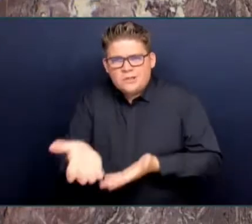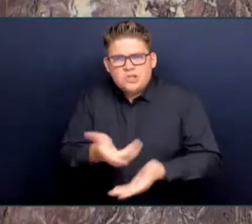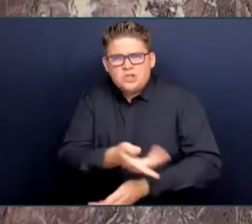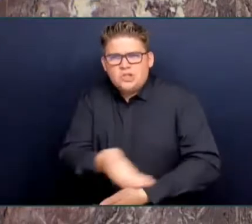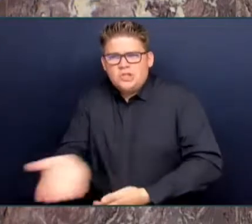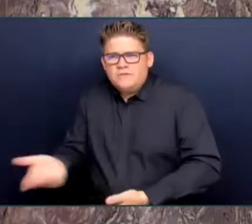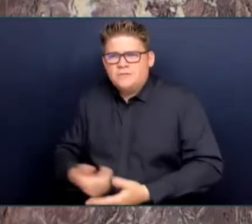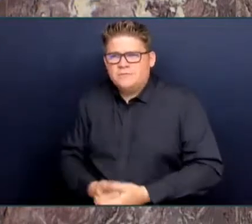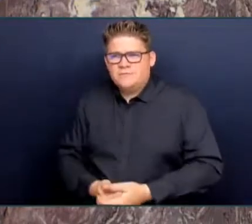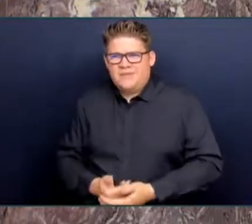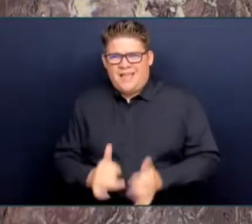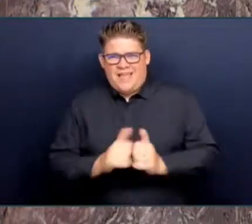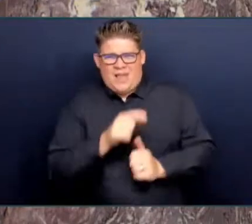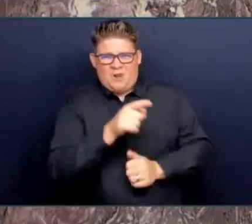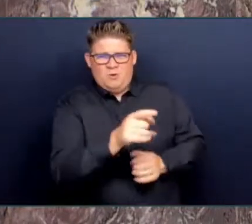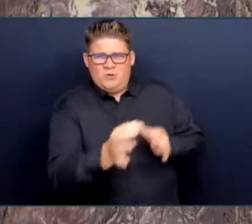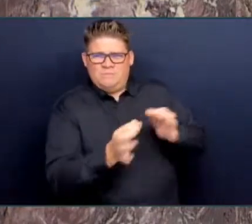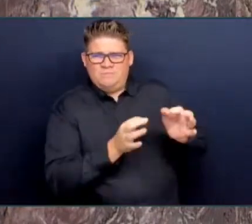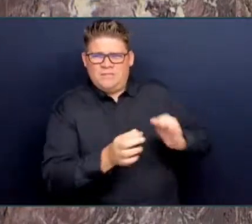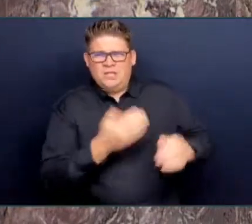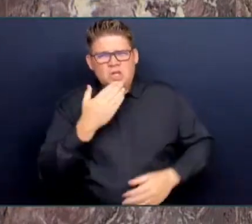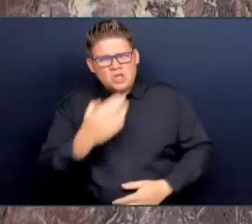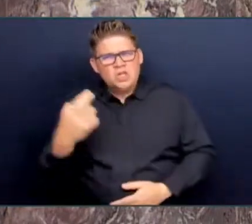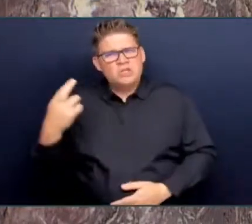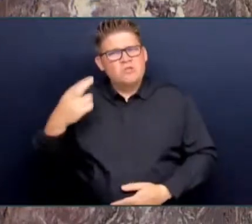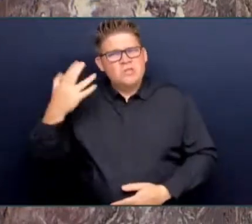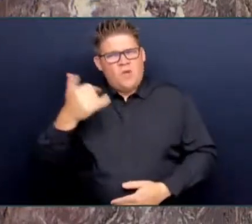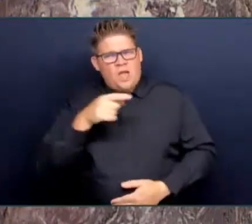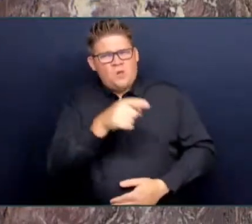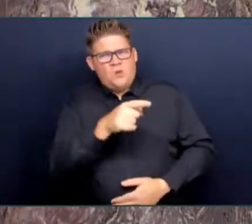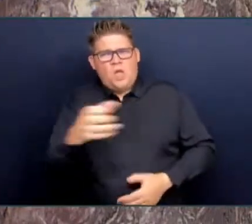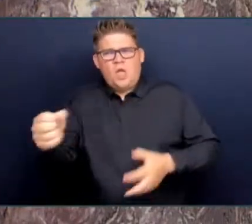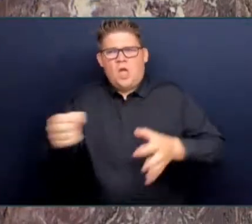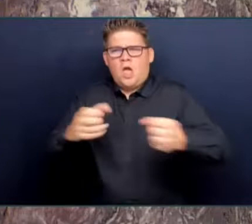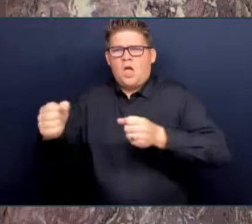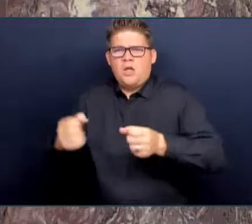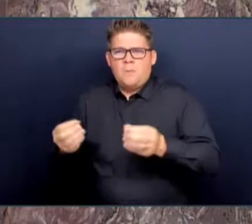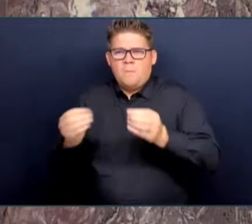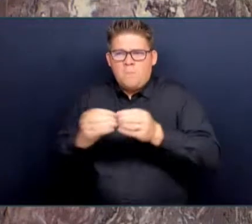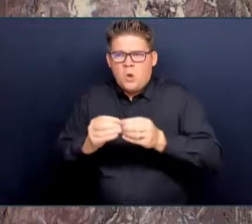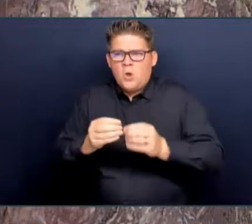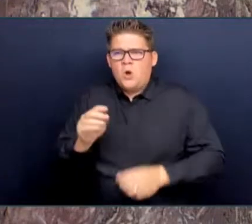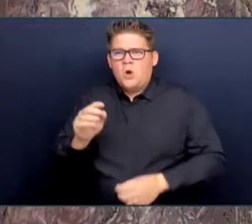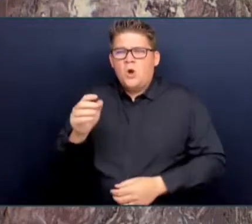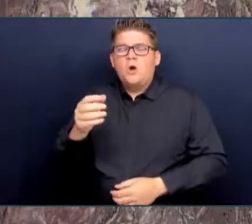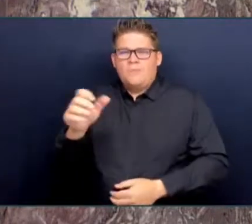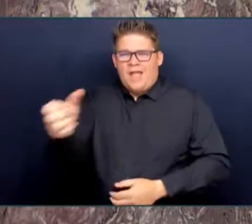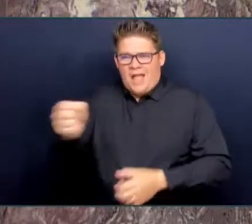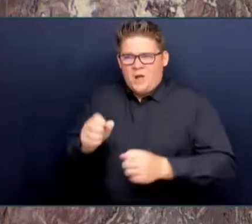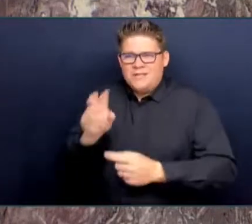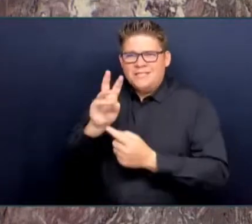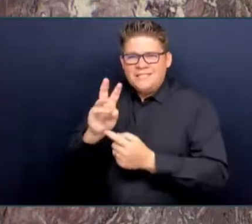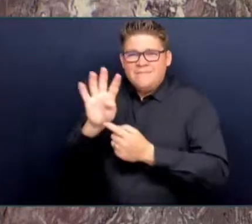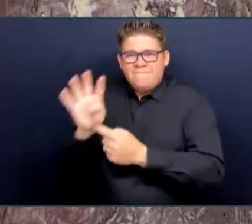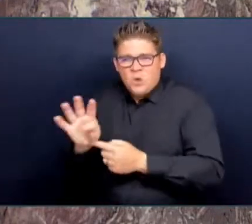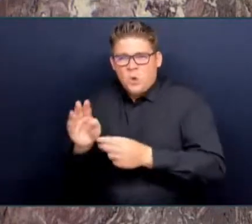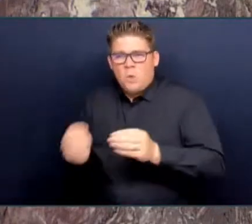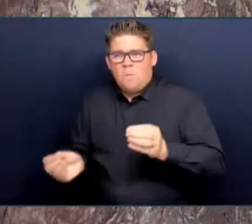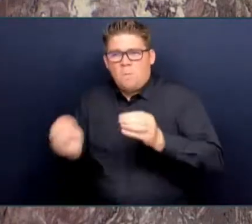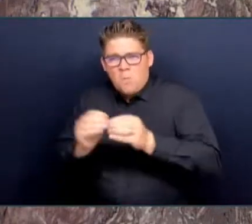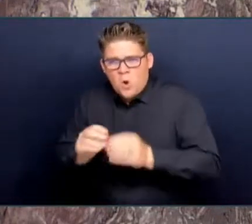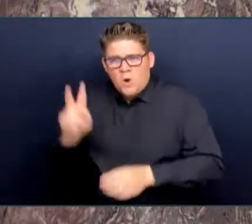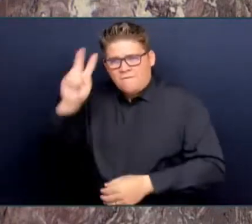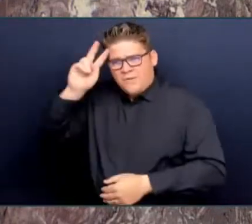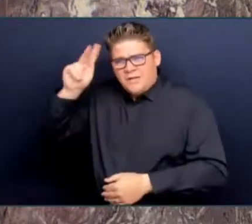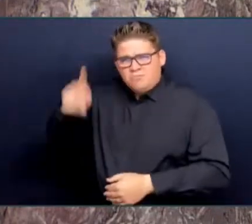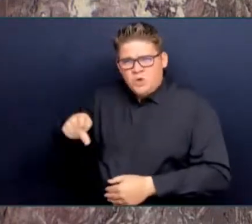the 64 vice presidents each earning $400,000 each, all while Linda can't get the care that